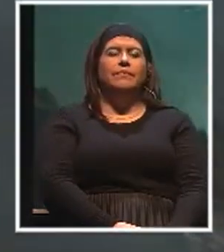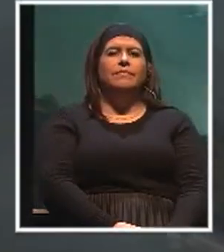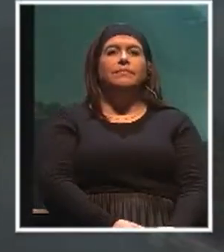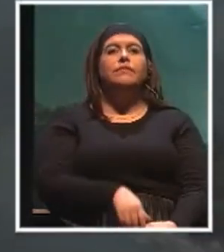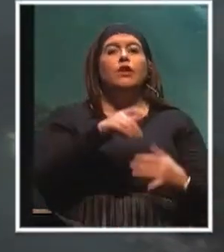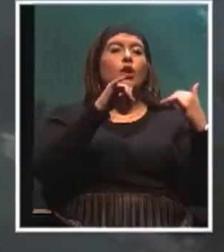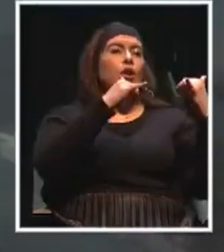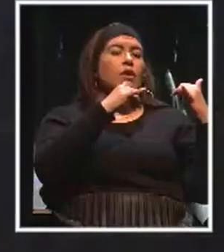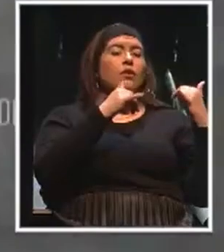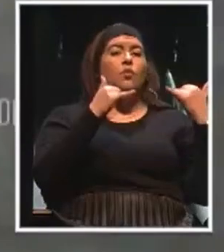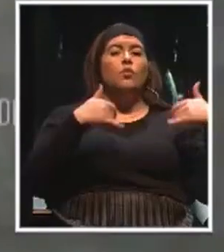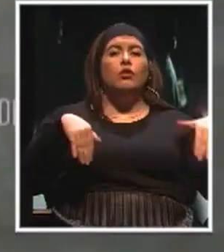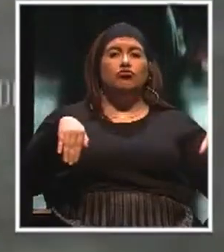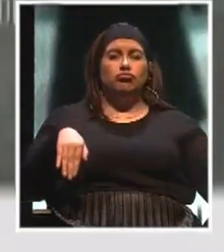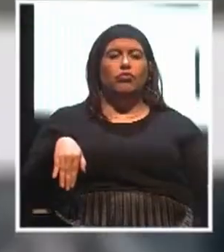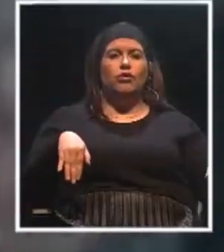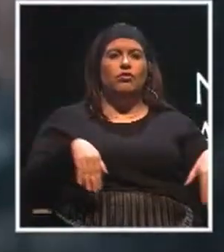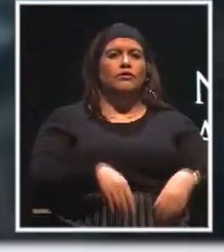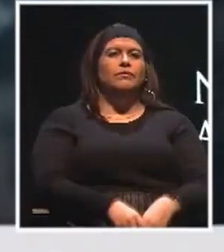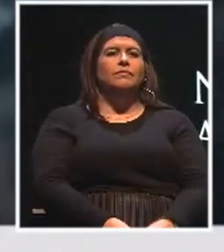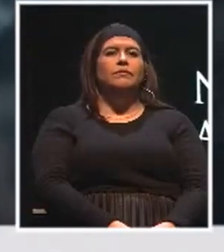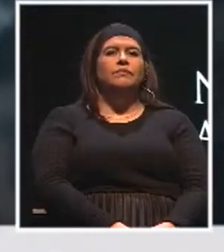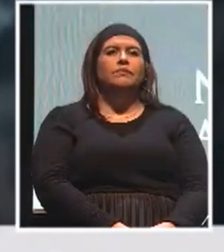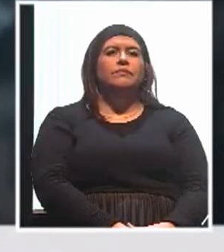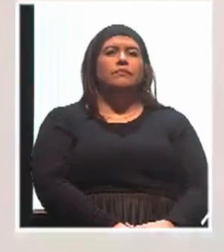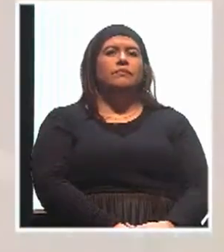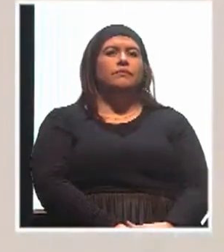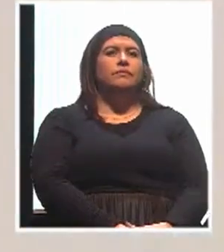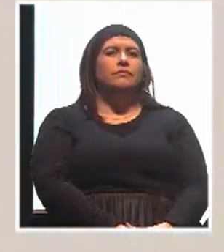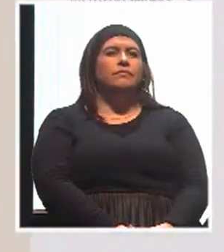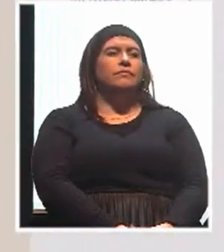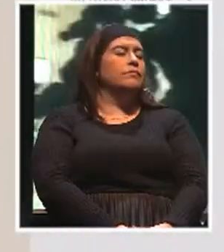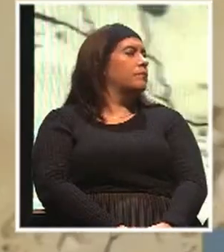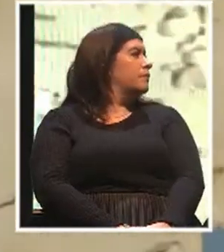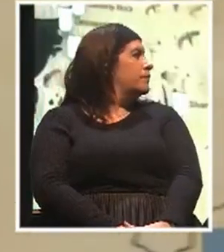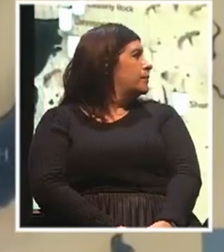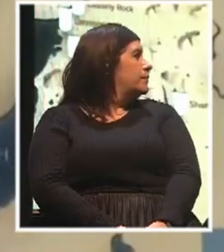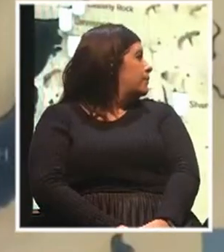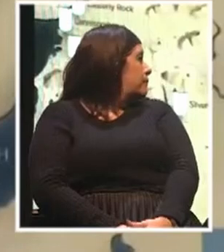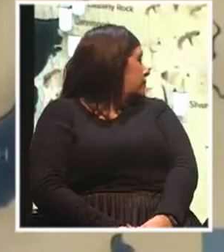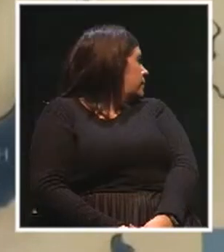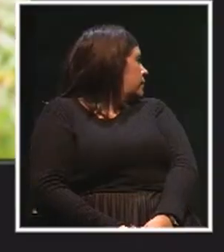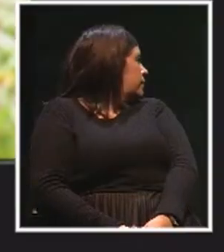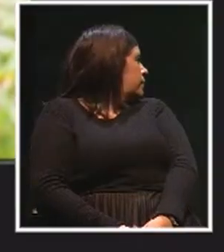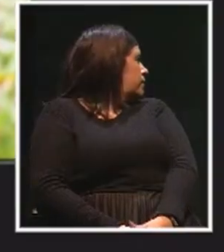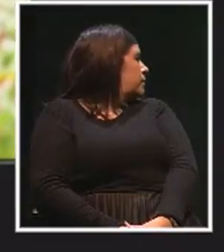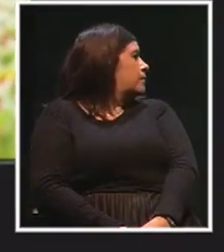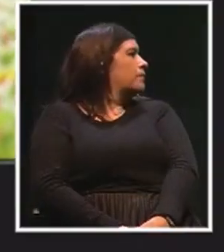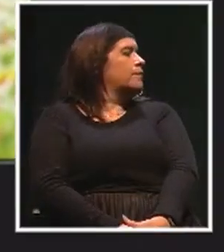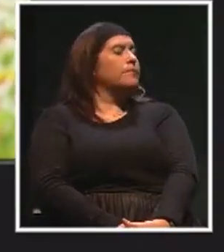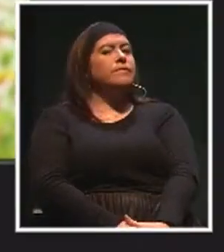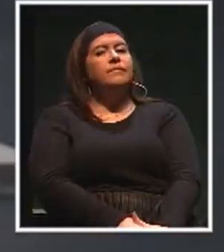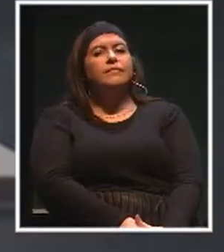Game of Thrones with the all-new Viewer's Guide. As you watch, master the houses, navigate through the lands, and get exclusive videos tied to each